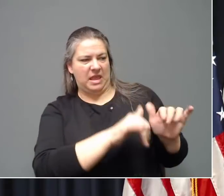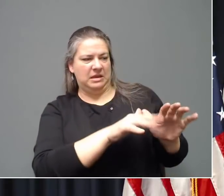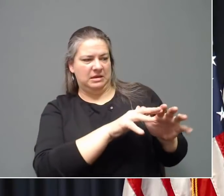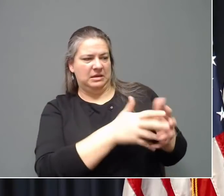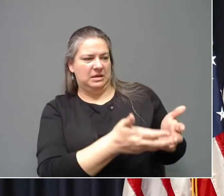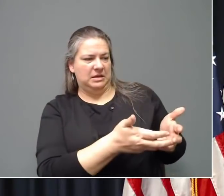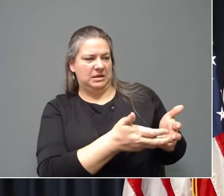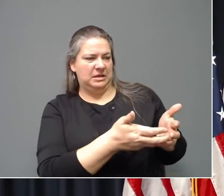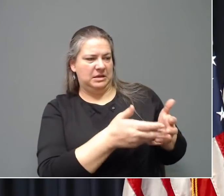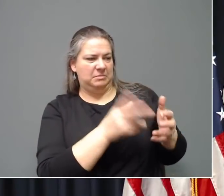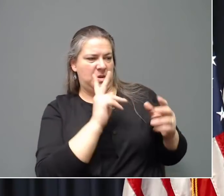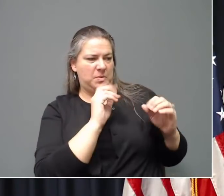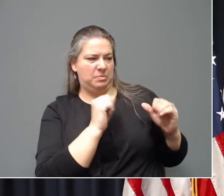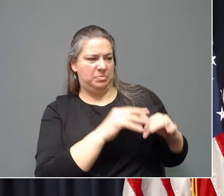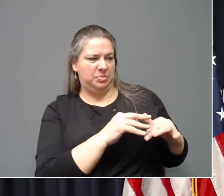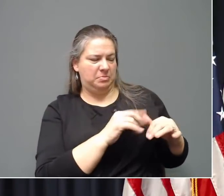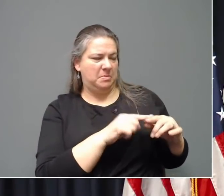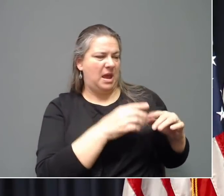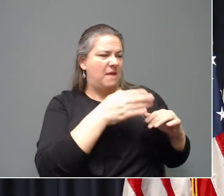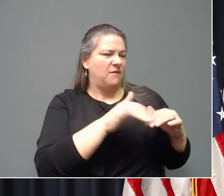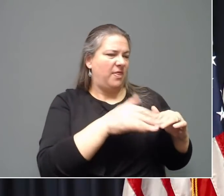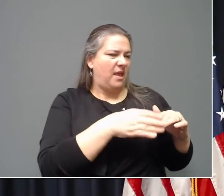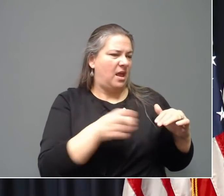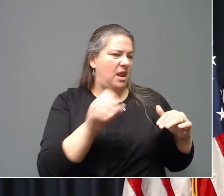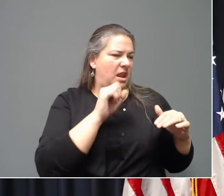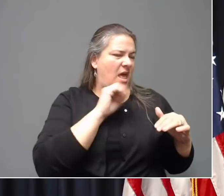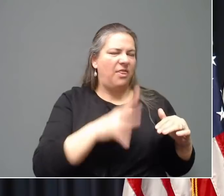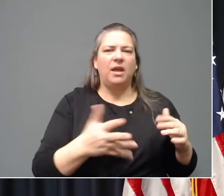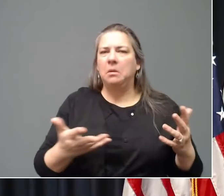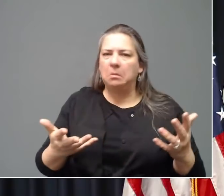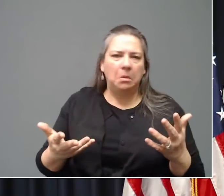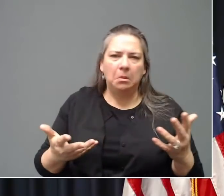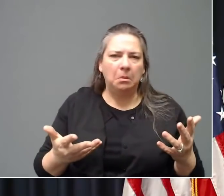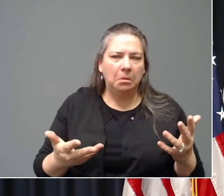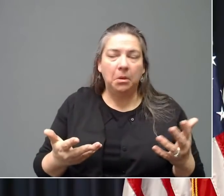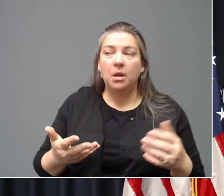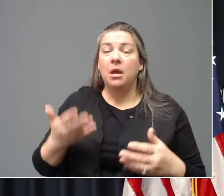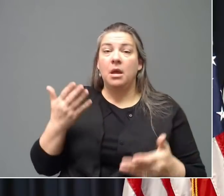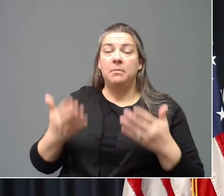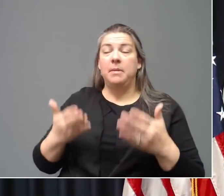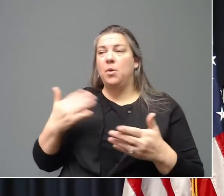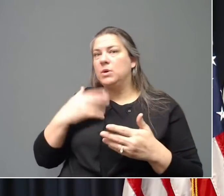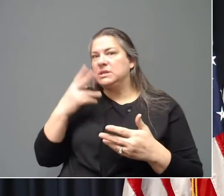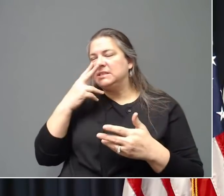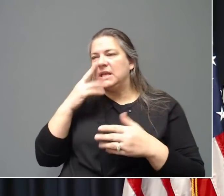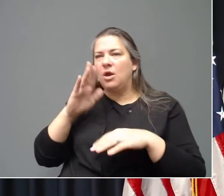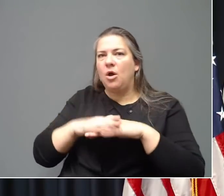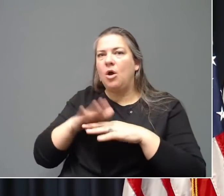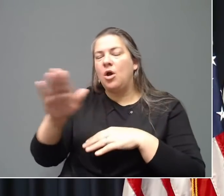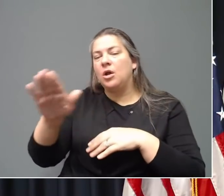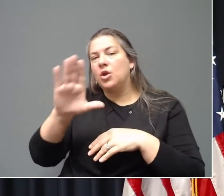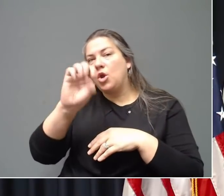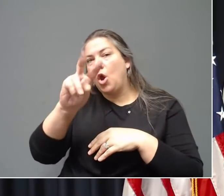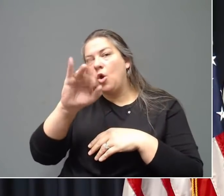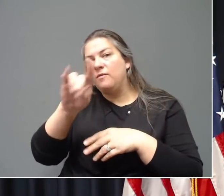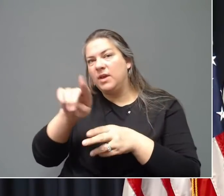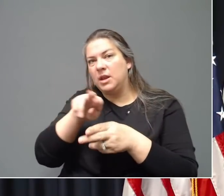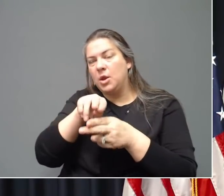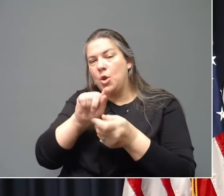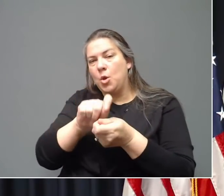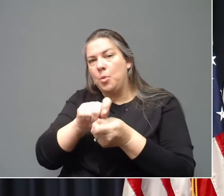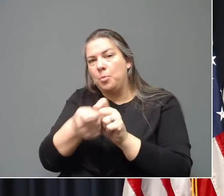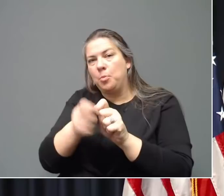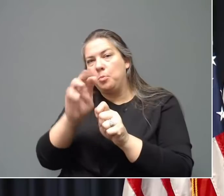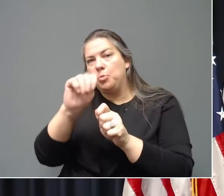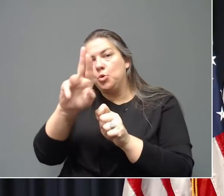mutated strand, which is something that the federal government may be suggesting, we just need to see more data. But the most effective thing